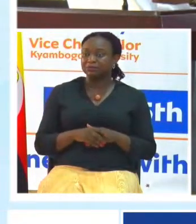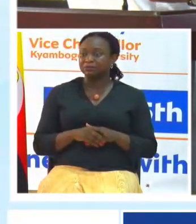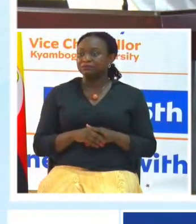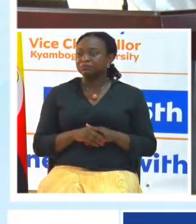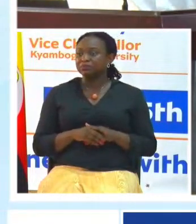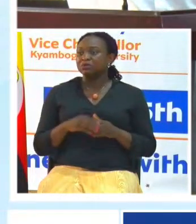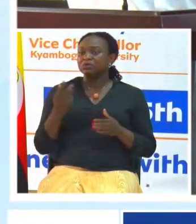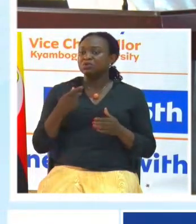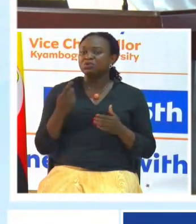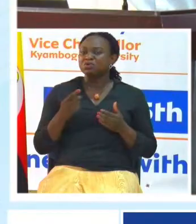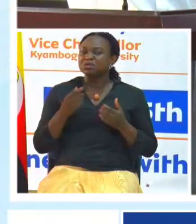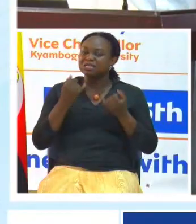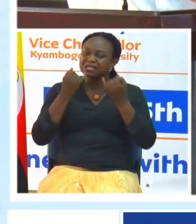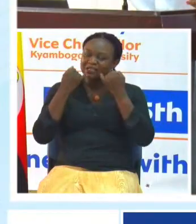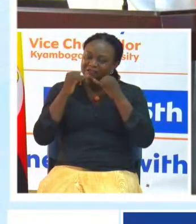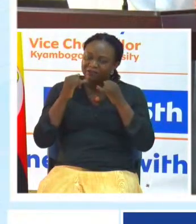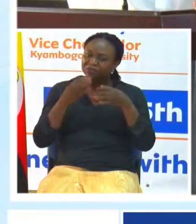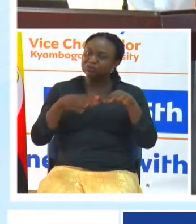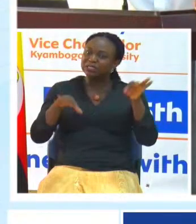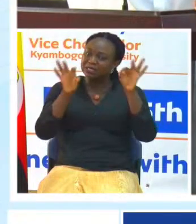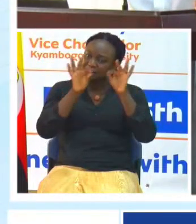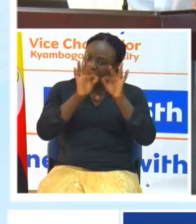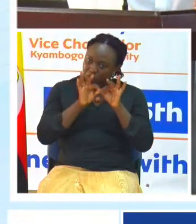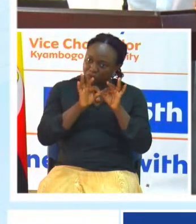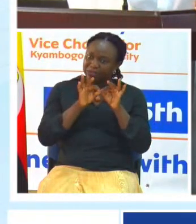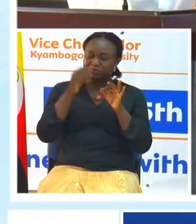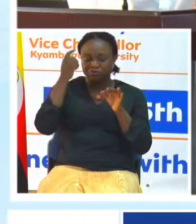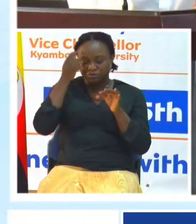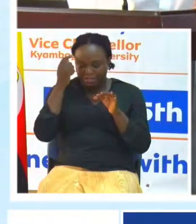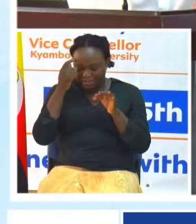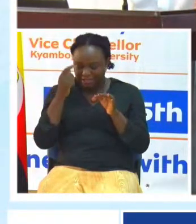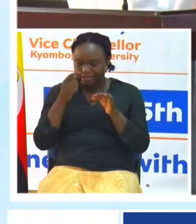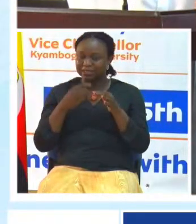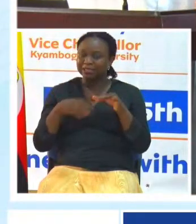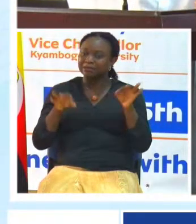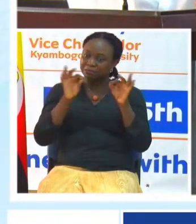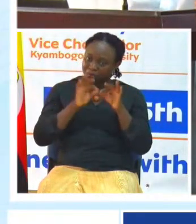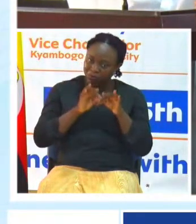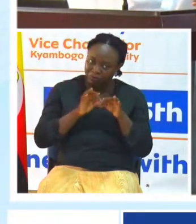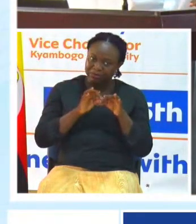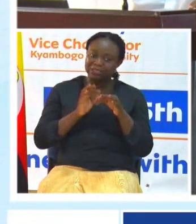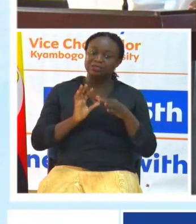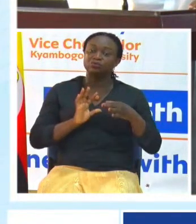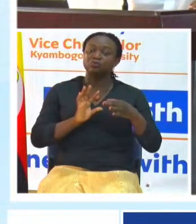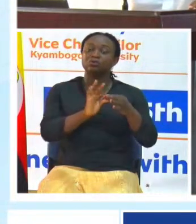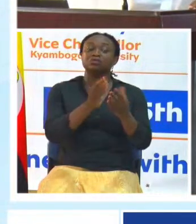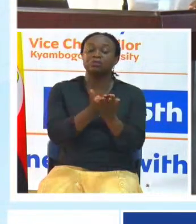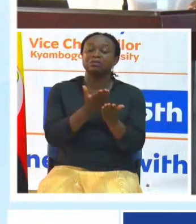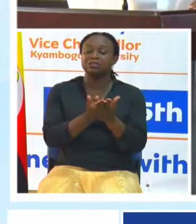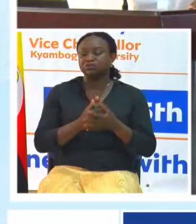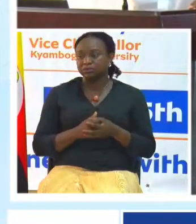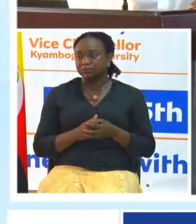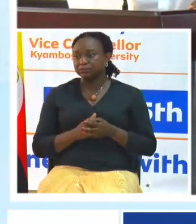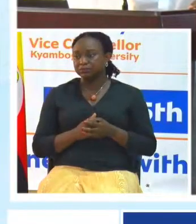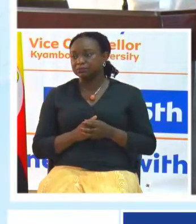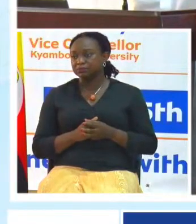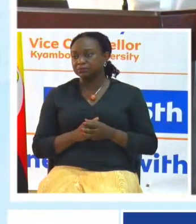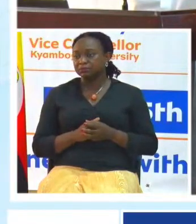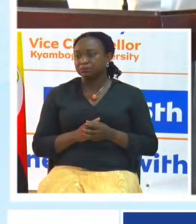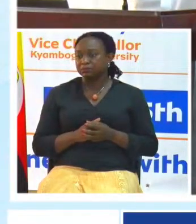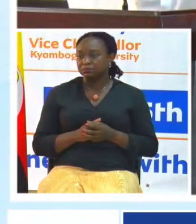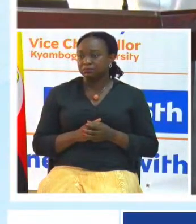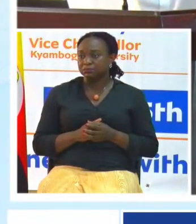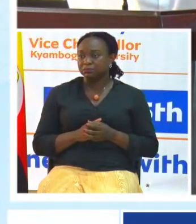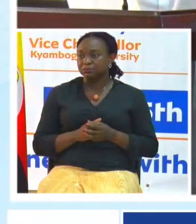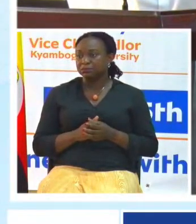only put there relevant things that you think are really relevant to what you're actually applying to. So if you've